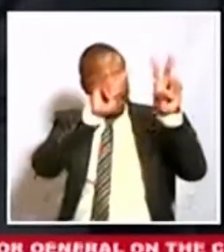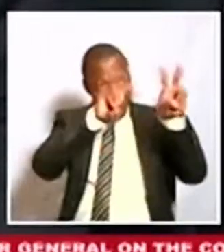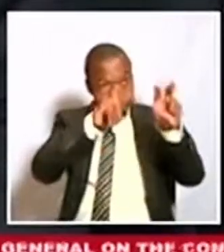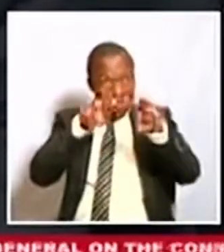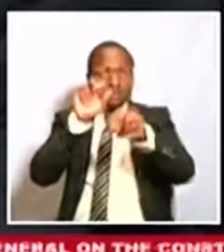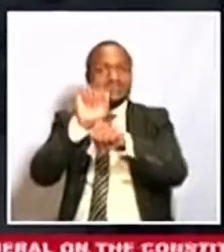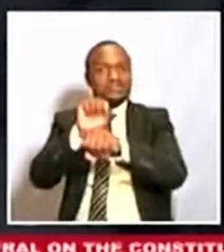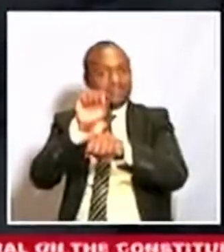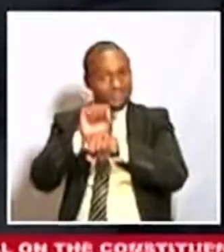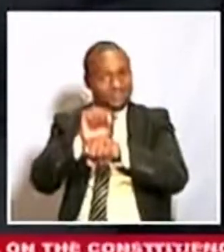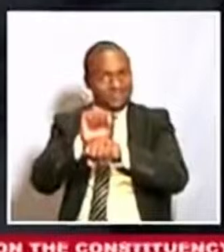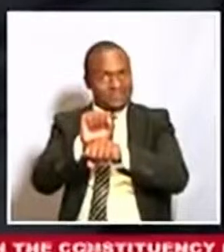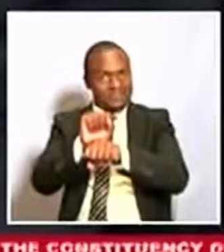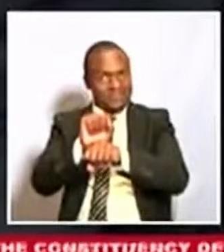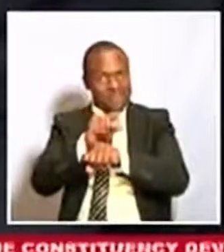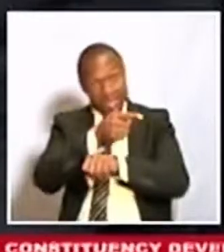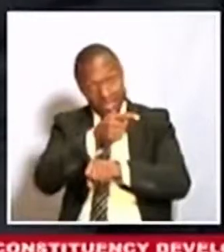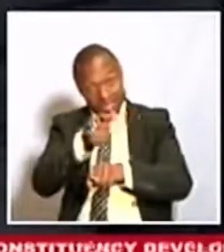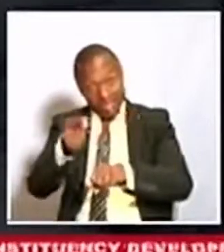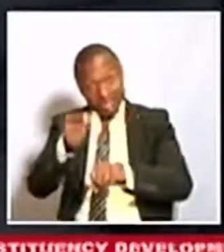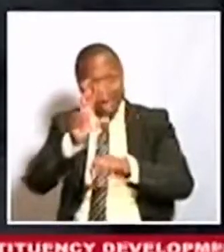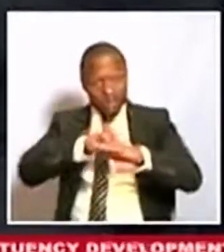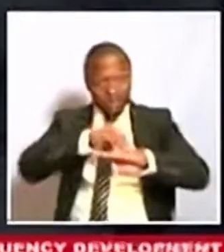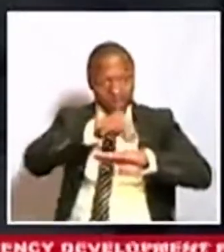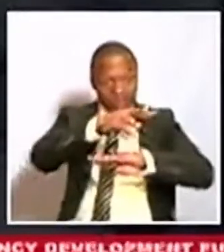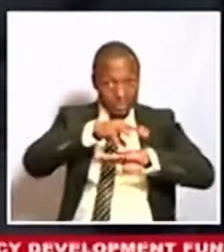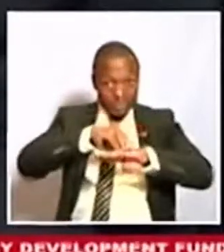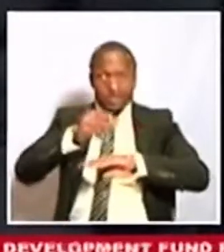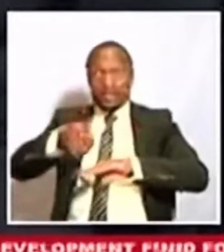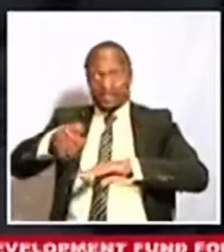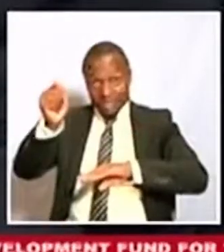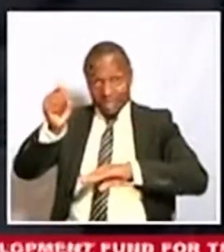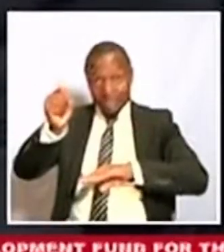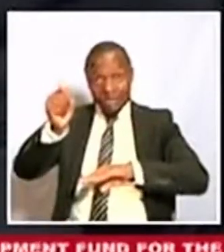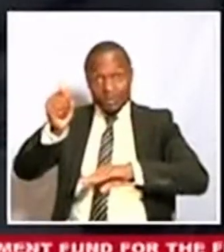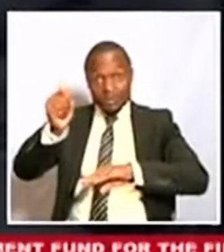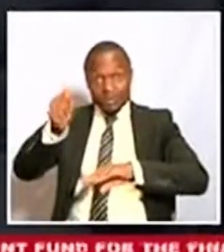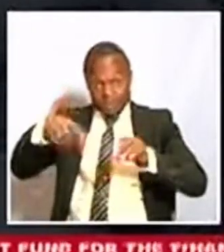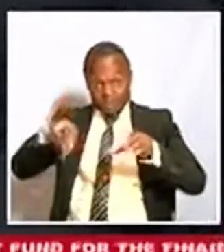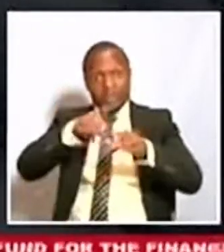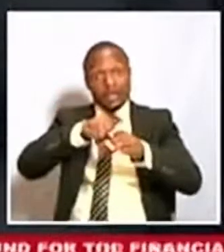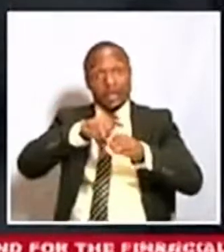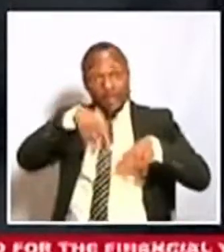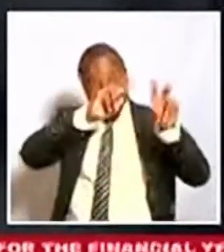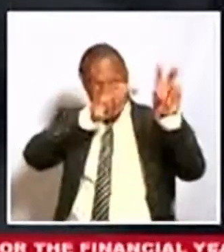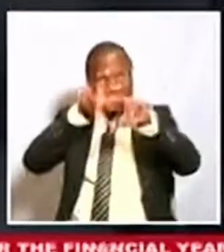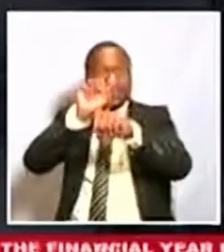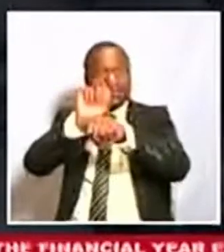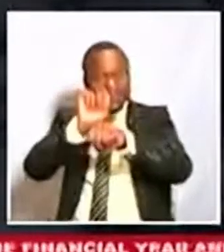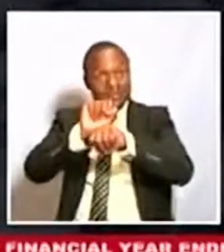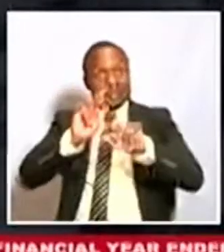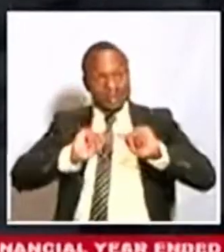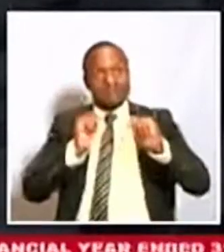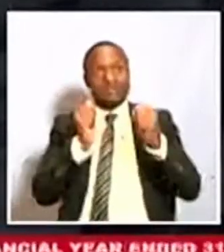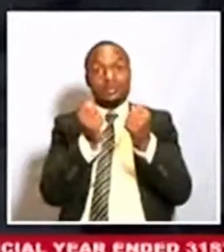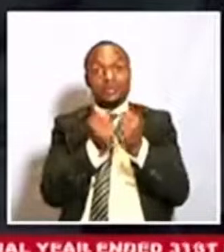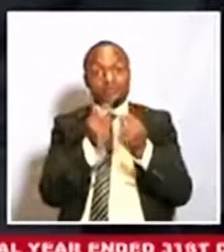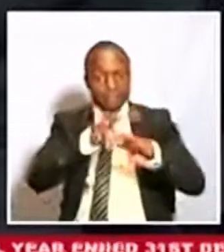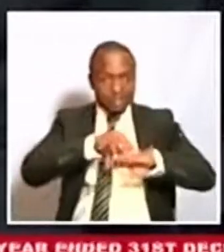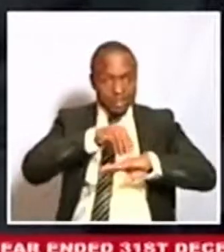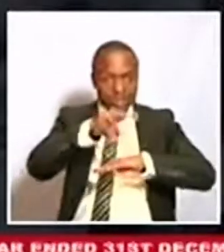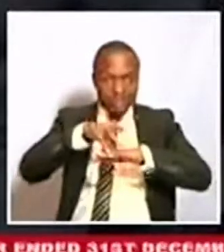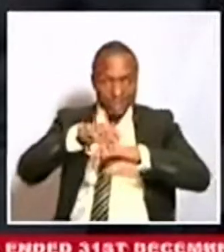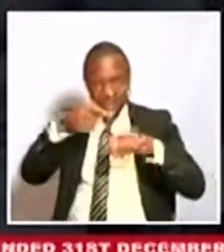exercise, they were actually advised. I was part of the monitoring team. So we were actually advising these groups